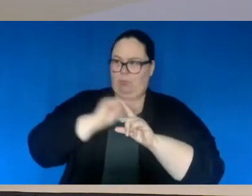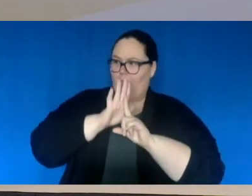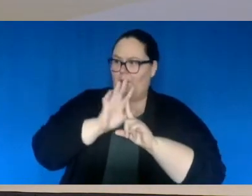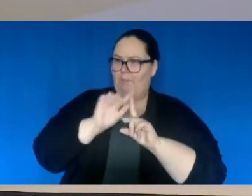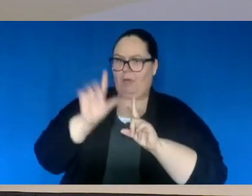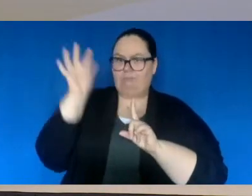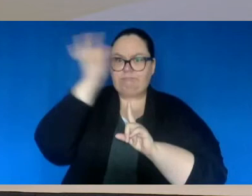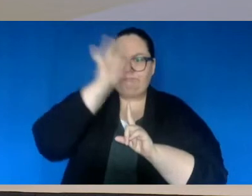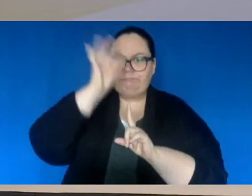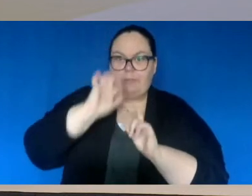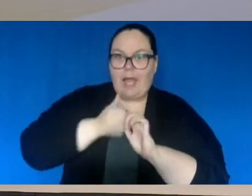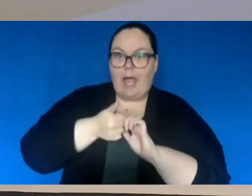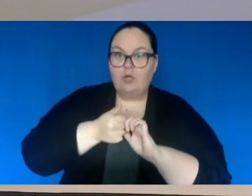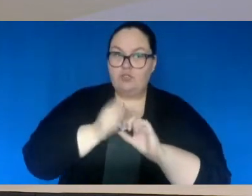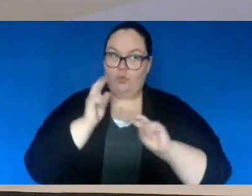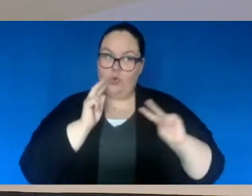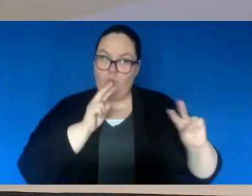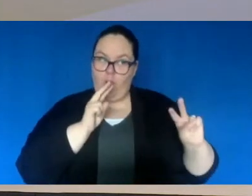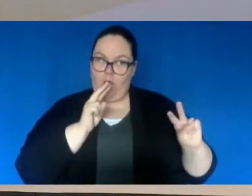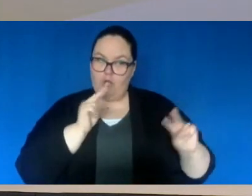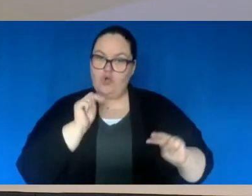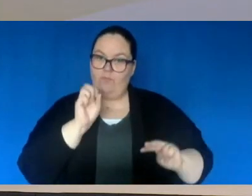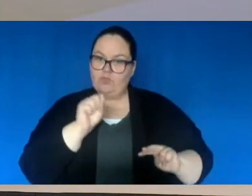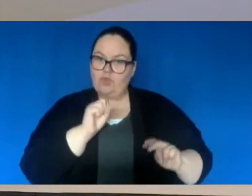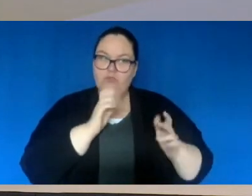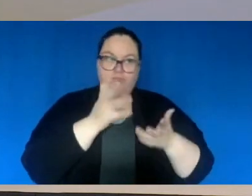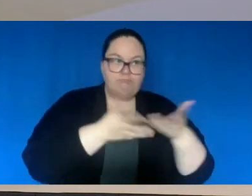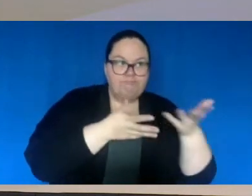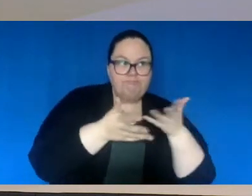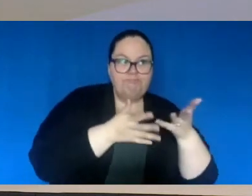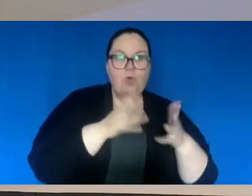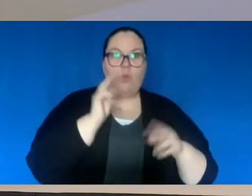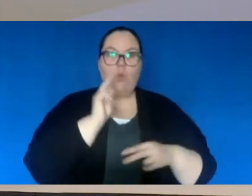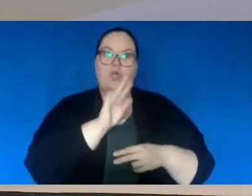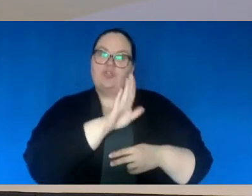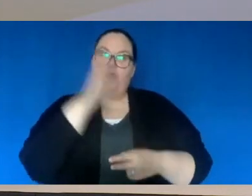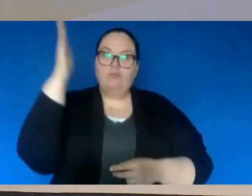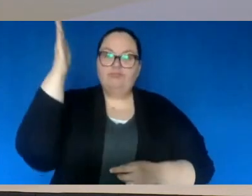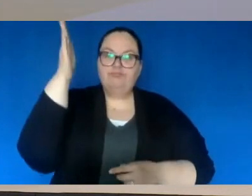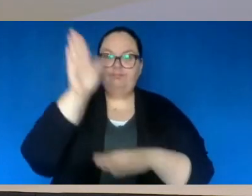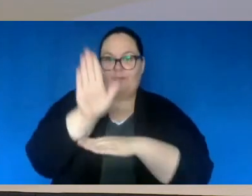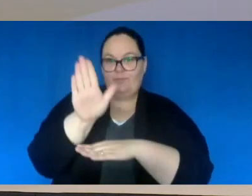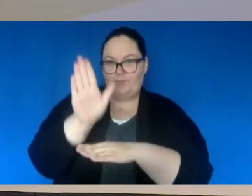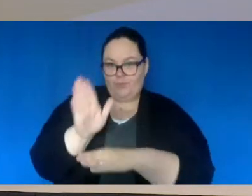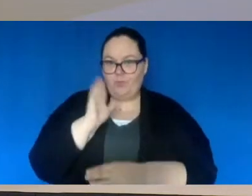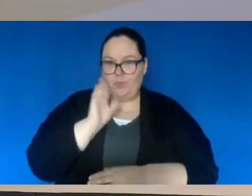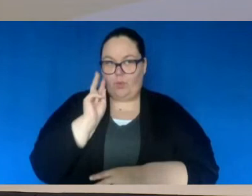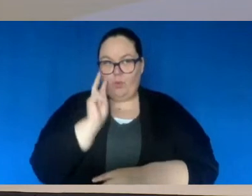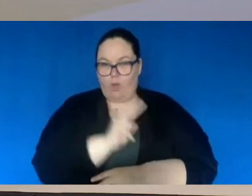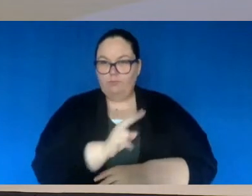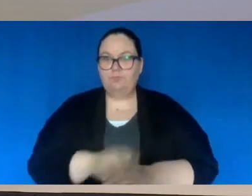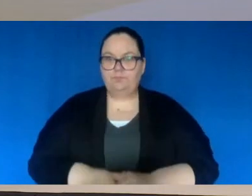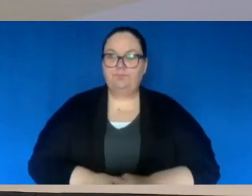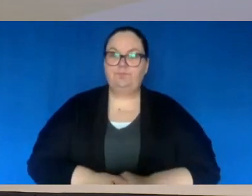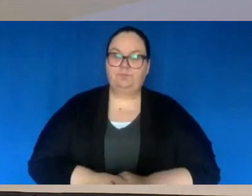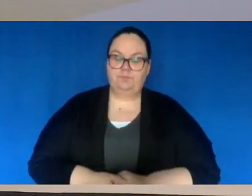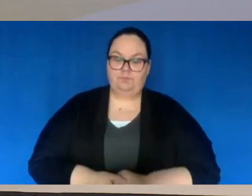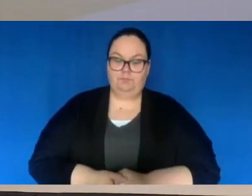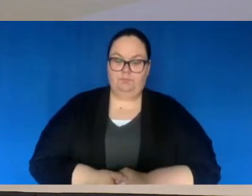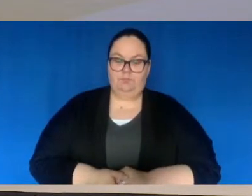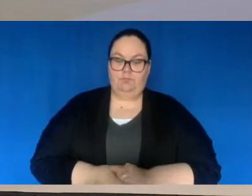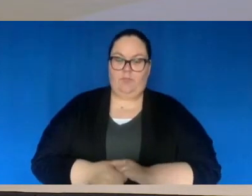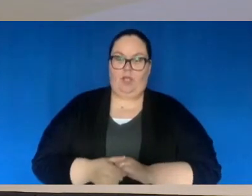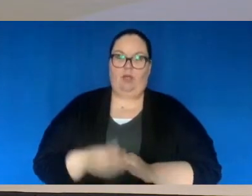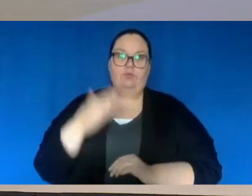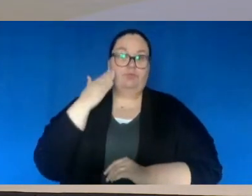And we also will be following up with Nova Scotia following their press conference this afternoon. As I stated earlier this week,